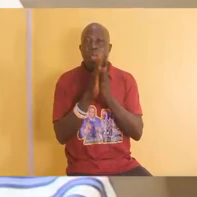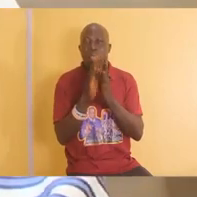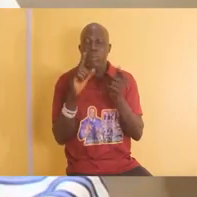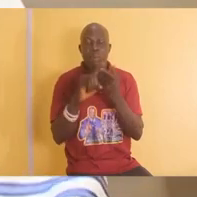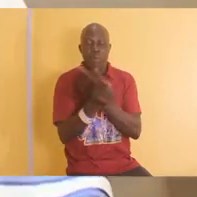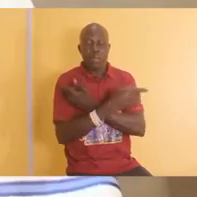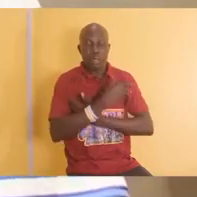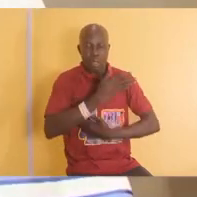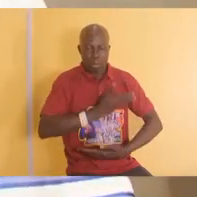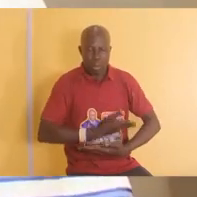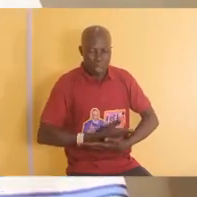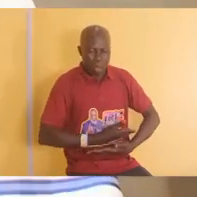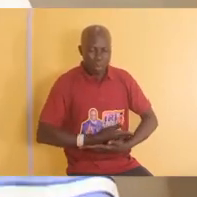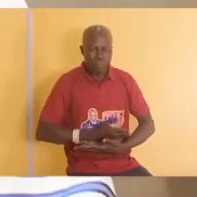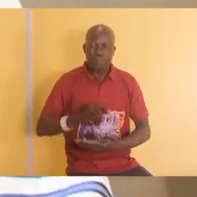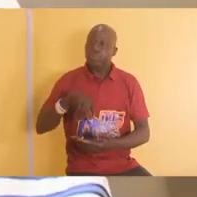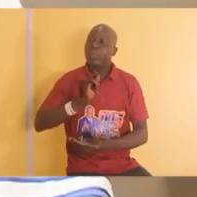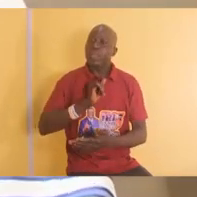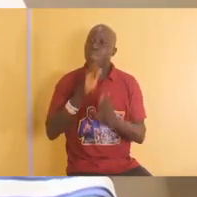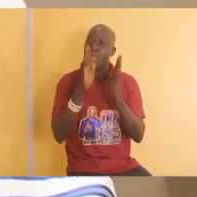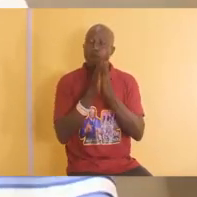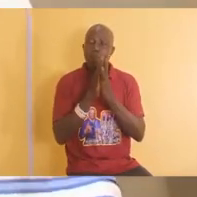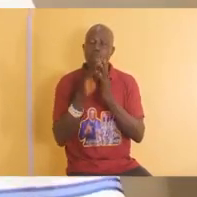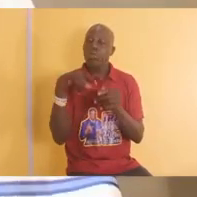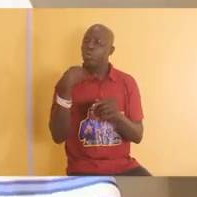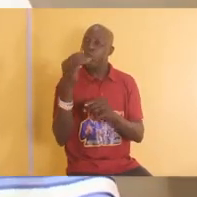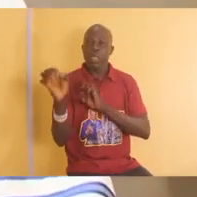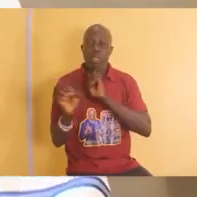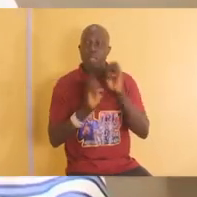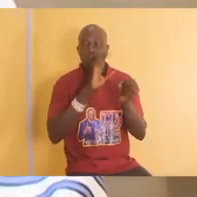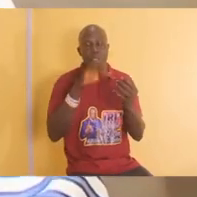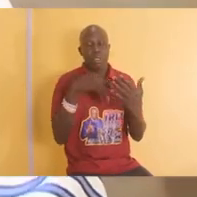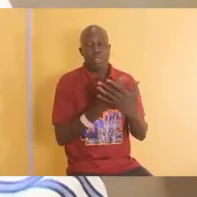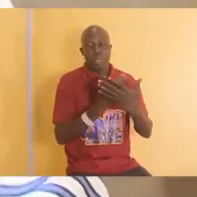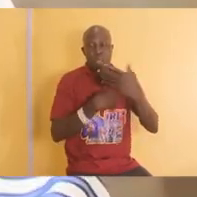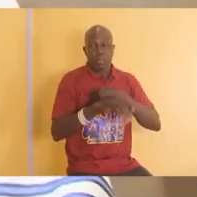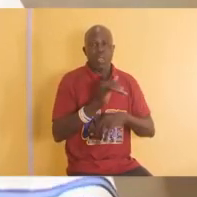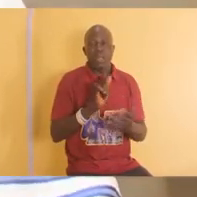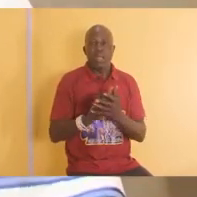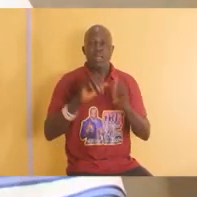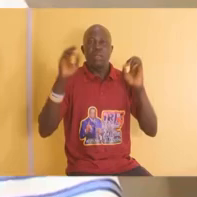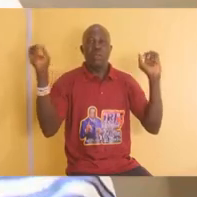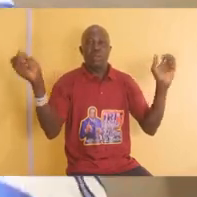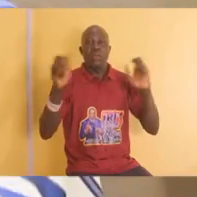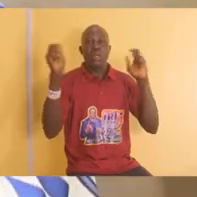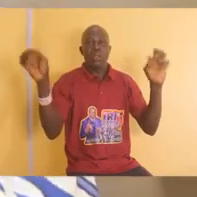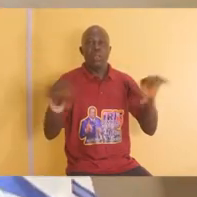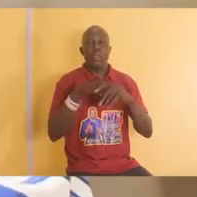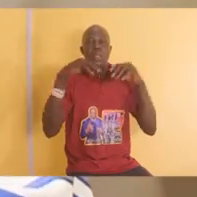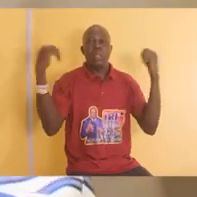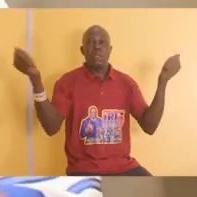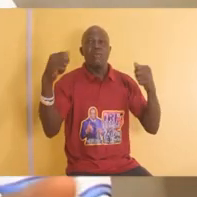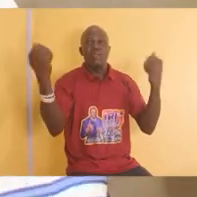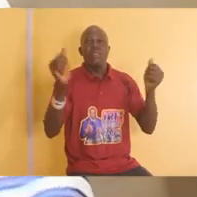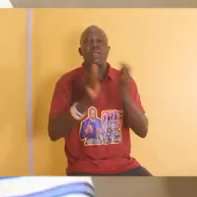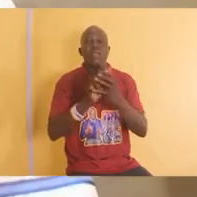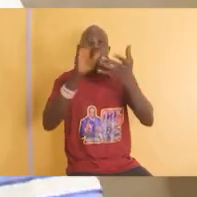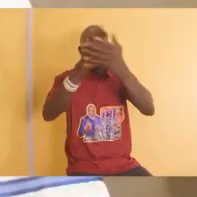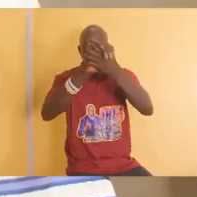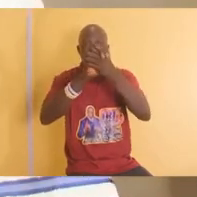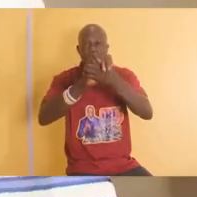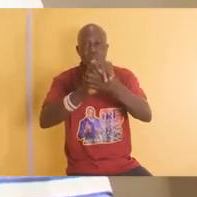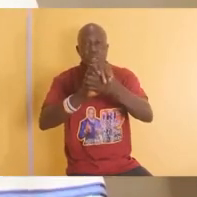I know what you. I pray for the brother's celebrants. I pray. Also the brother's celebrants. Celebrate wedding anniversary.